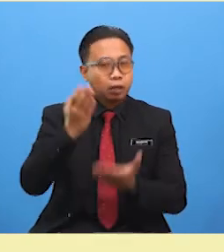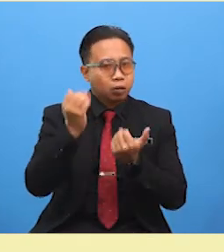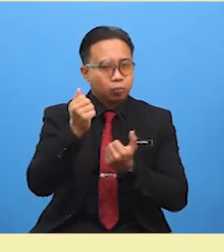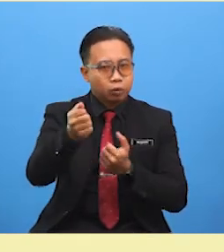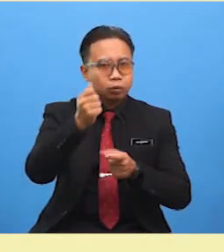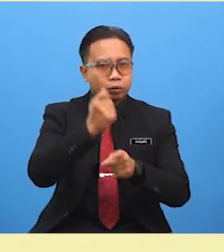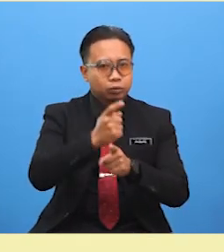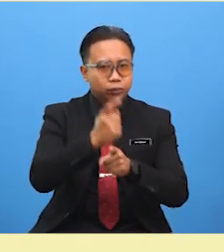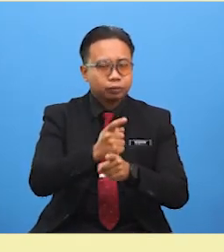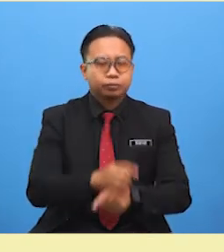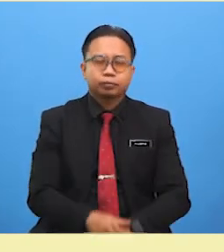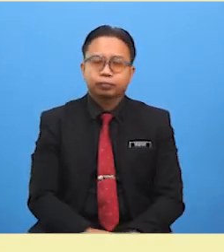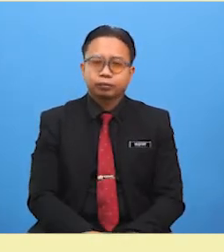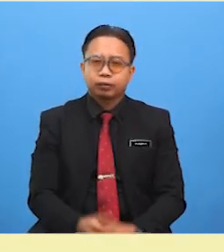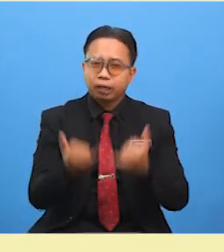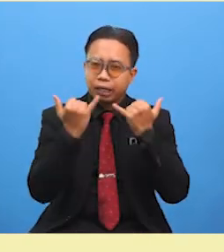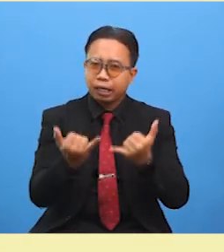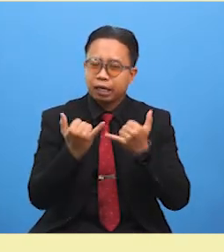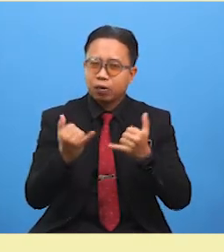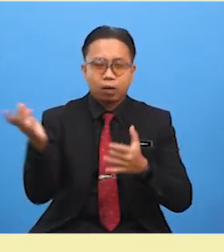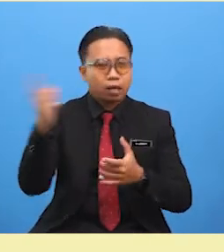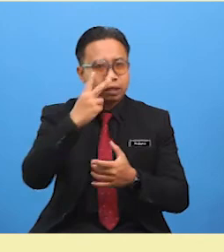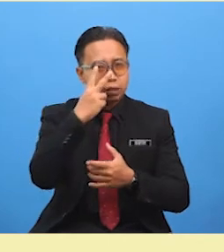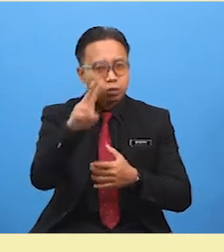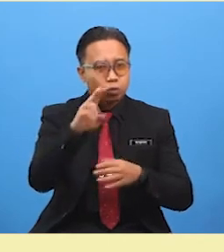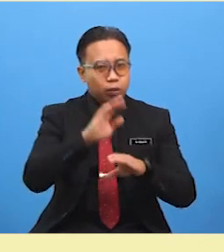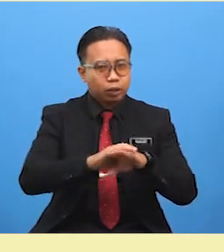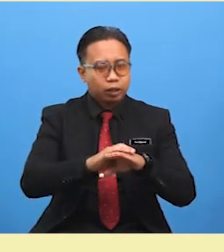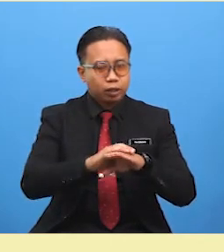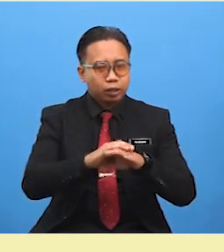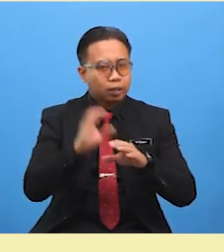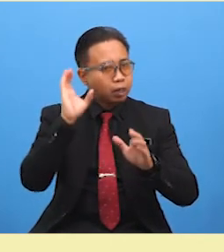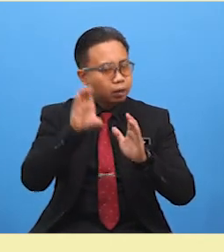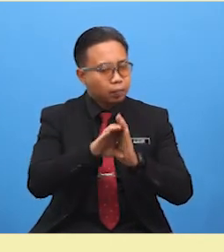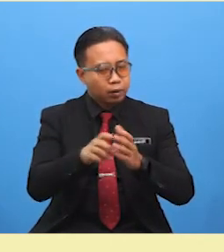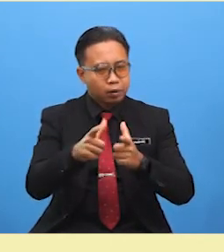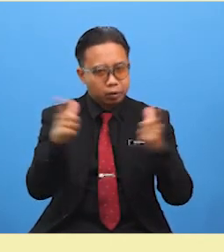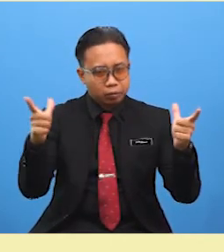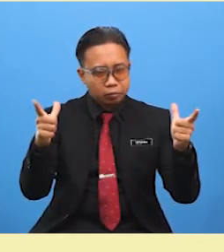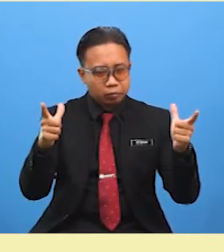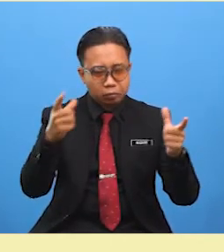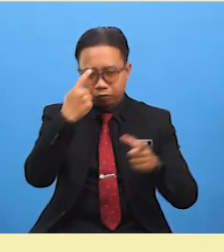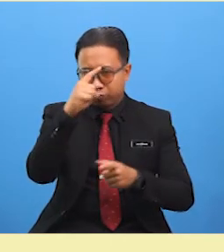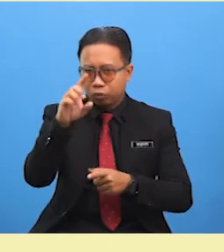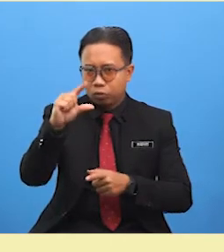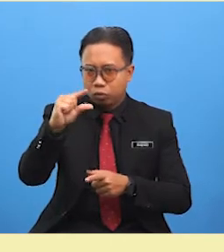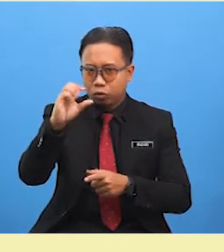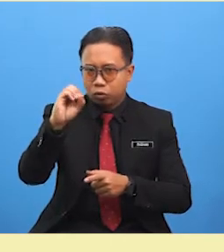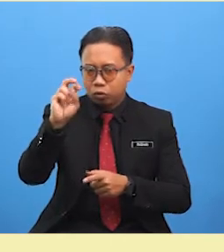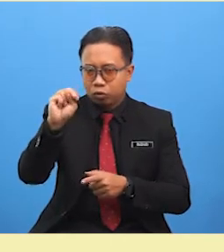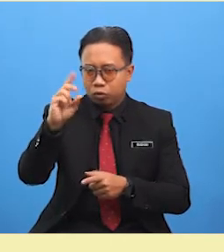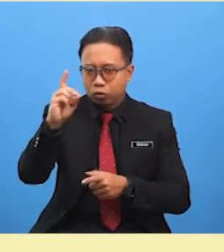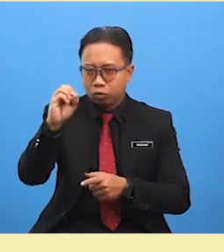I hope you got it right. And now, let's look at another photo of gondolas.